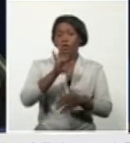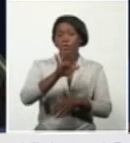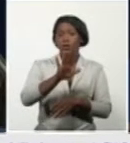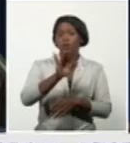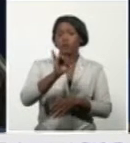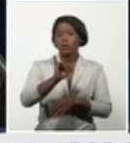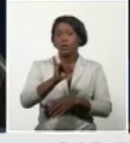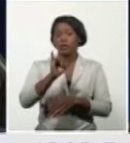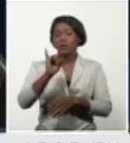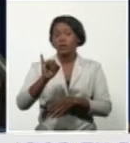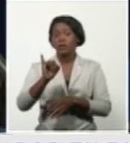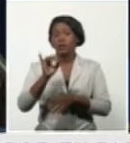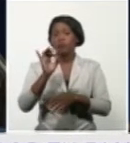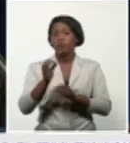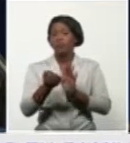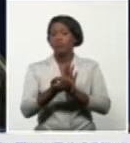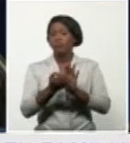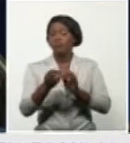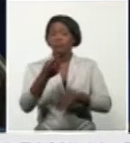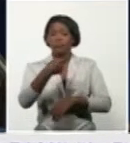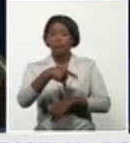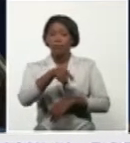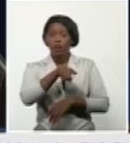2,904,566 confirmed cases,